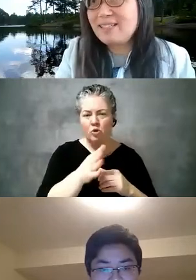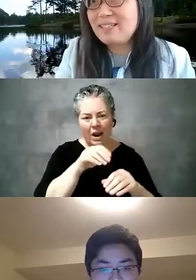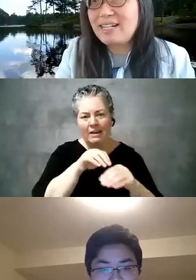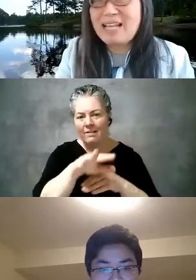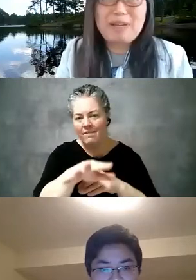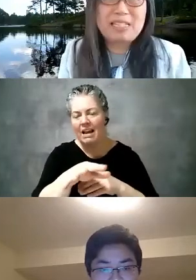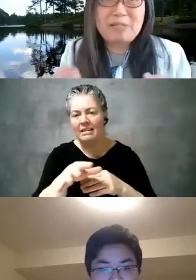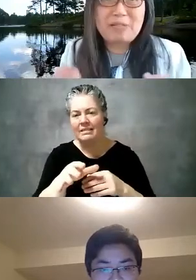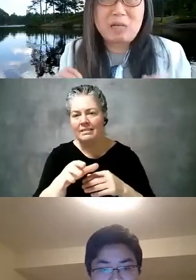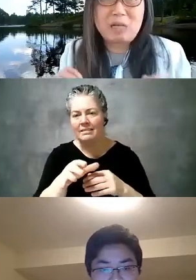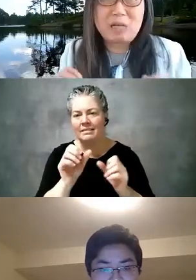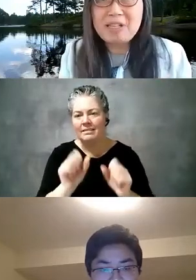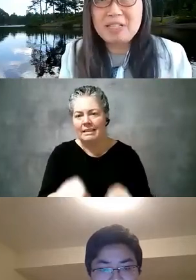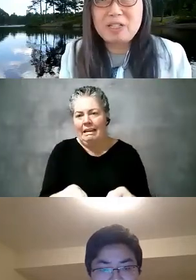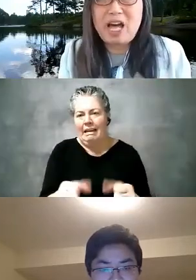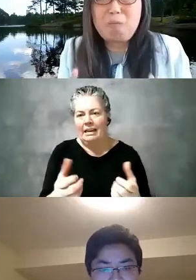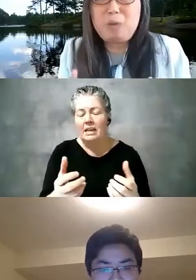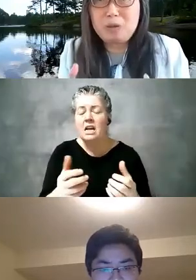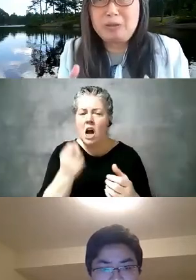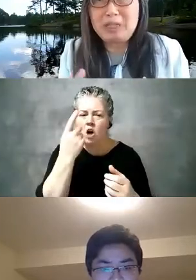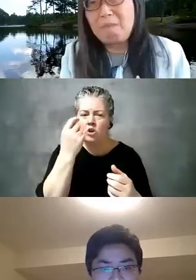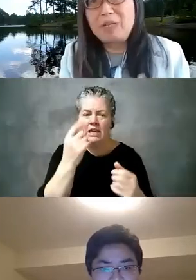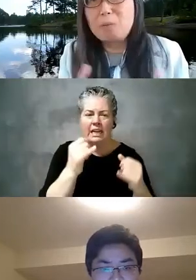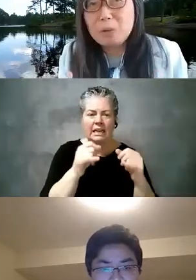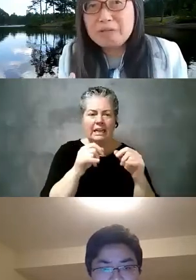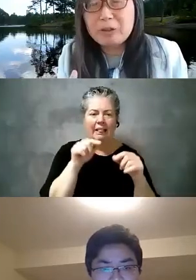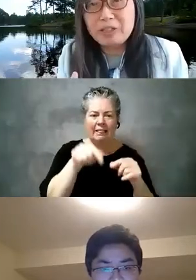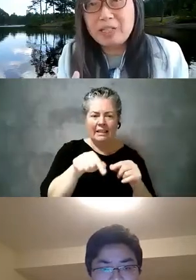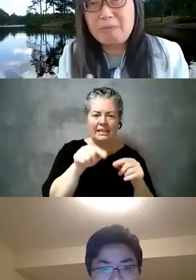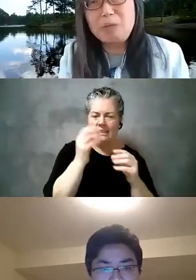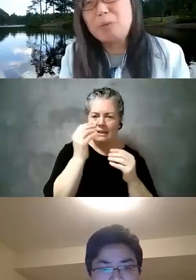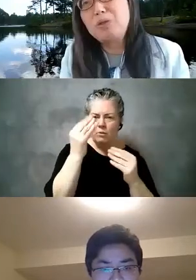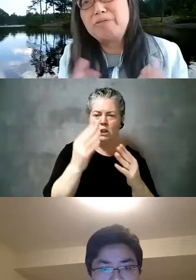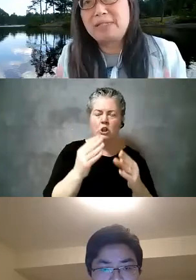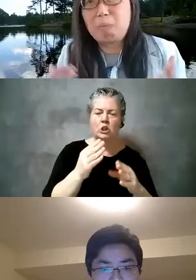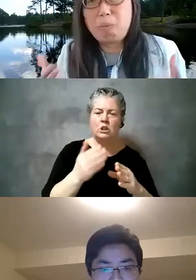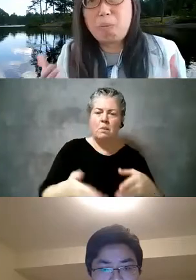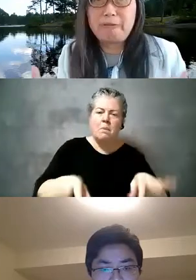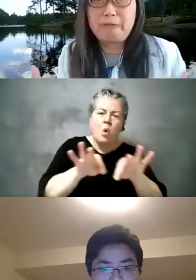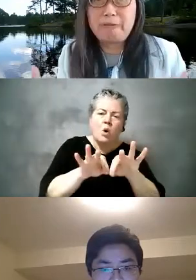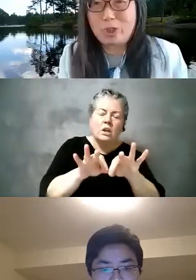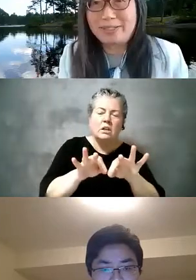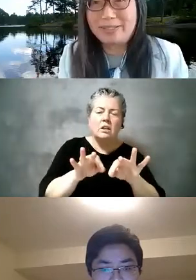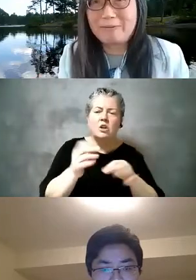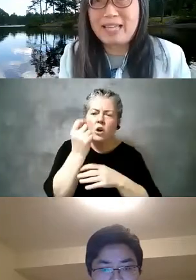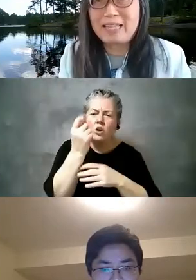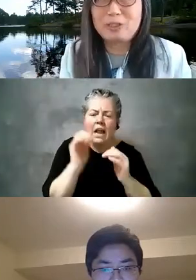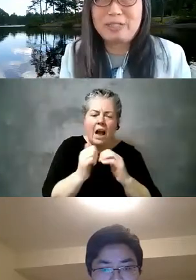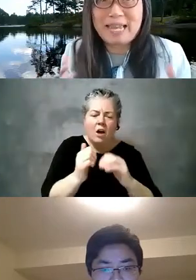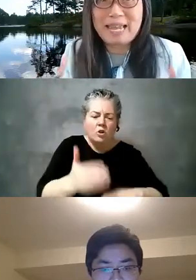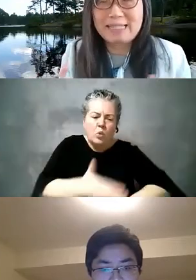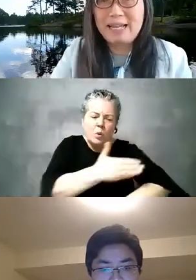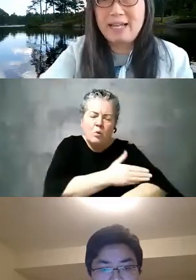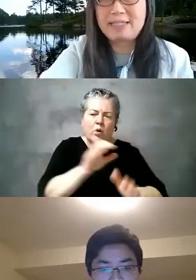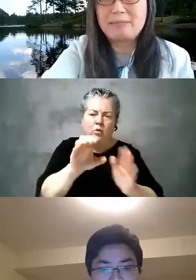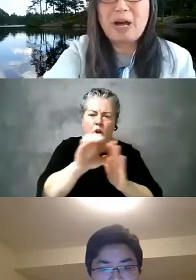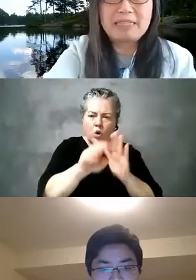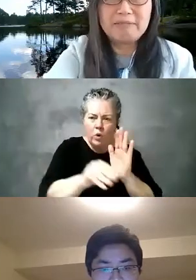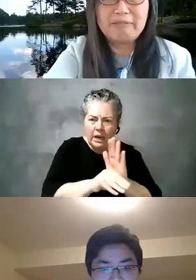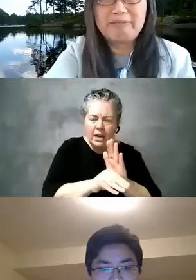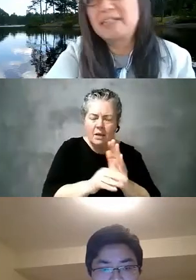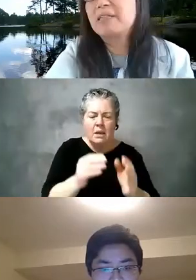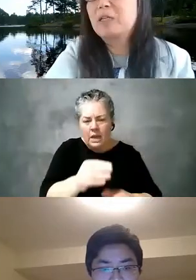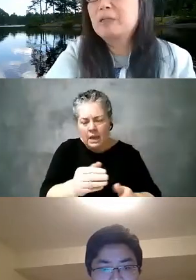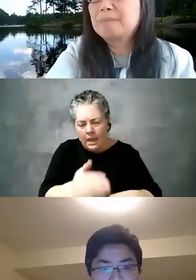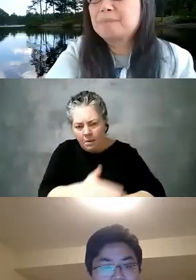understanding this underlying mechanism is important to help you improve the curriculum, improve the support for teachers, right, to enhance its